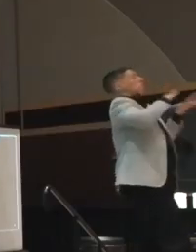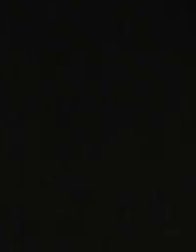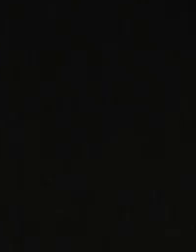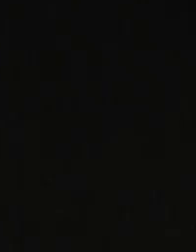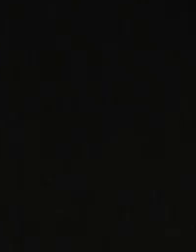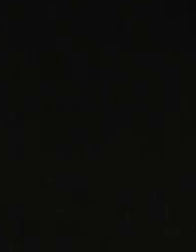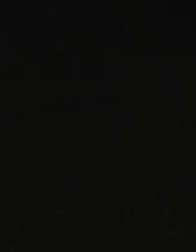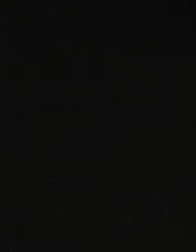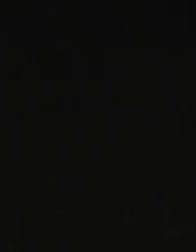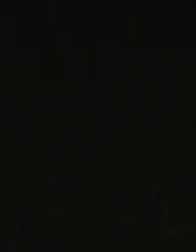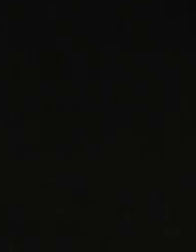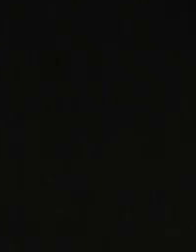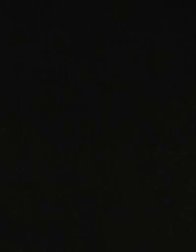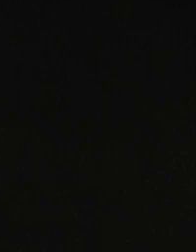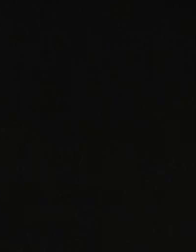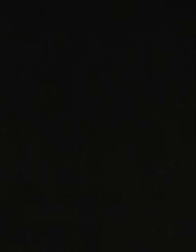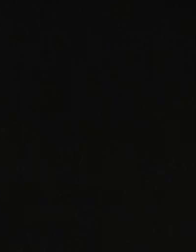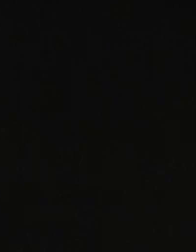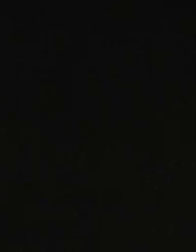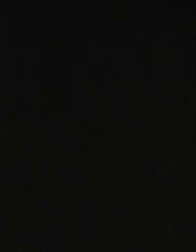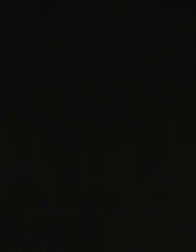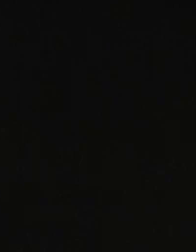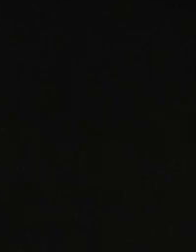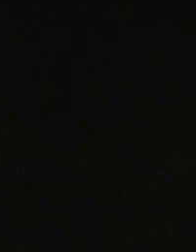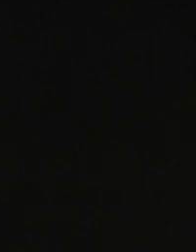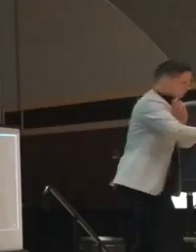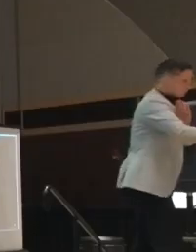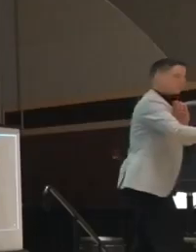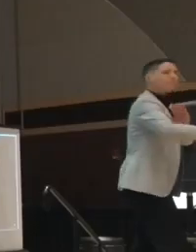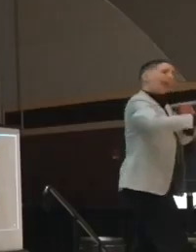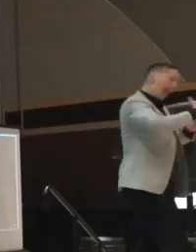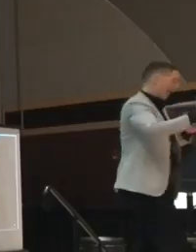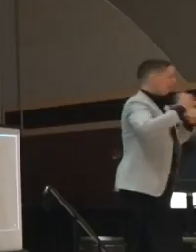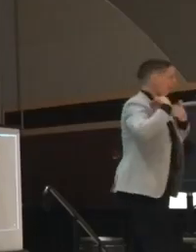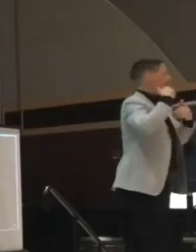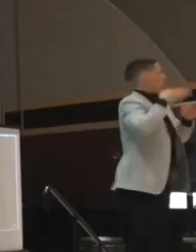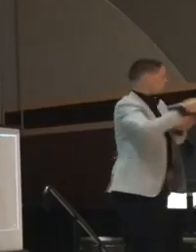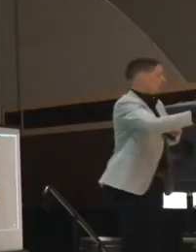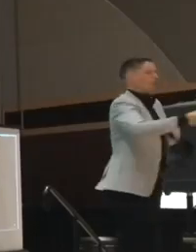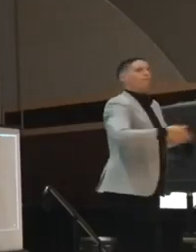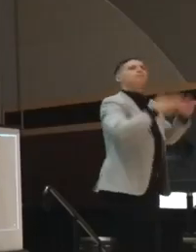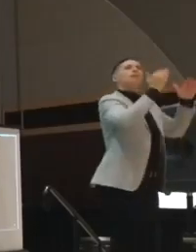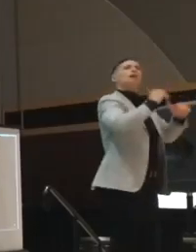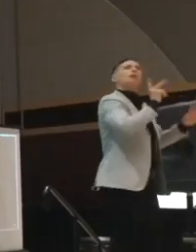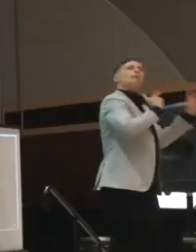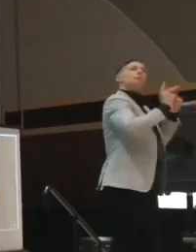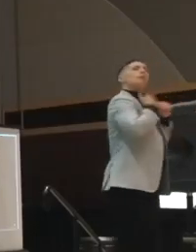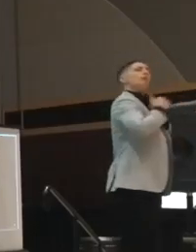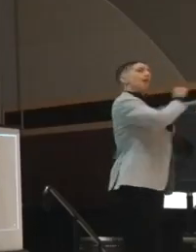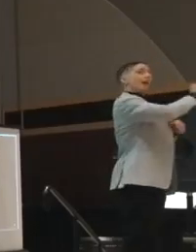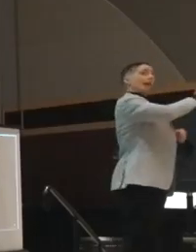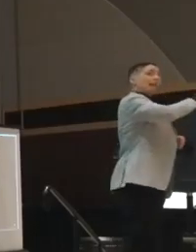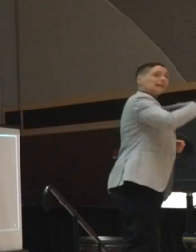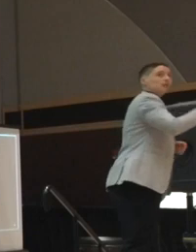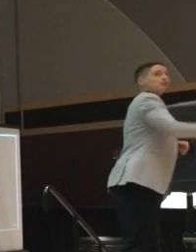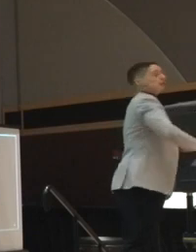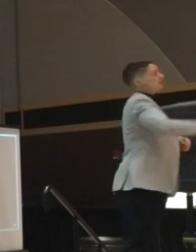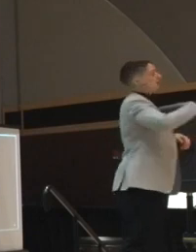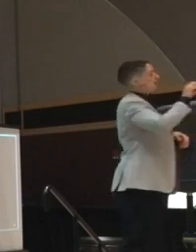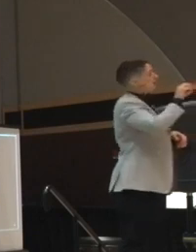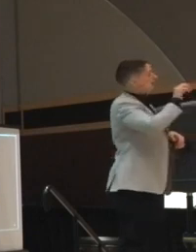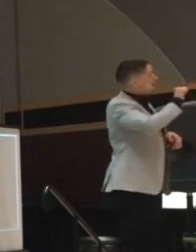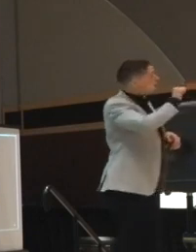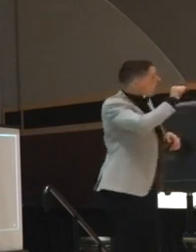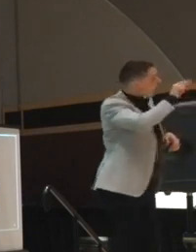Visual thinkers, artificial intelligence, and people with autism and ADHD are a bottom-up thinker. Also, autism